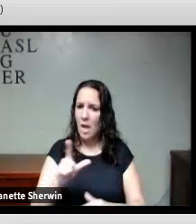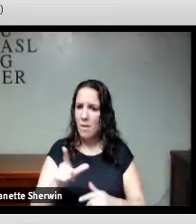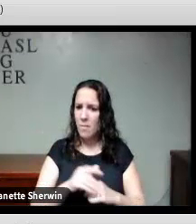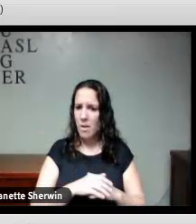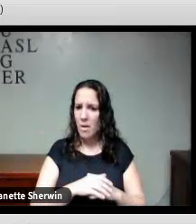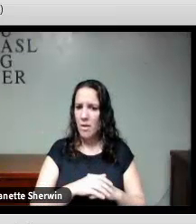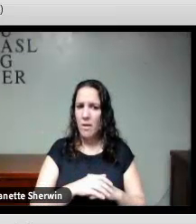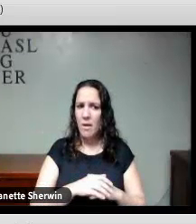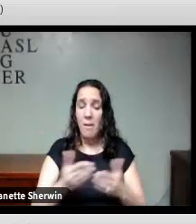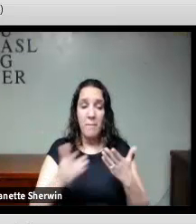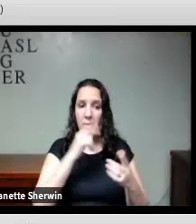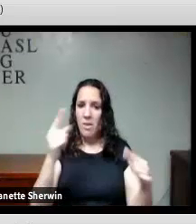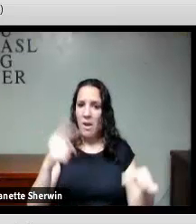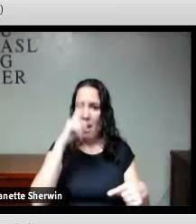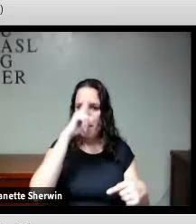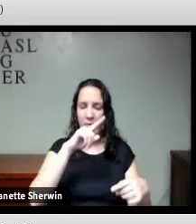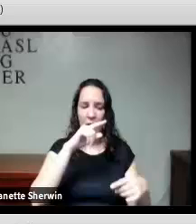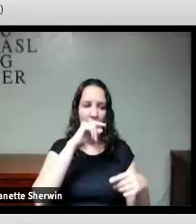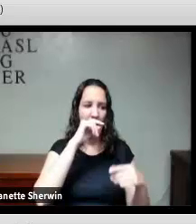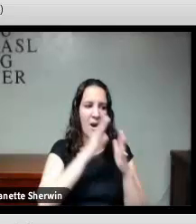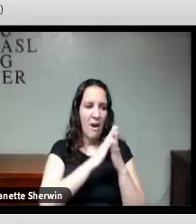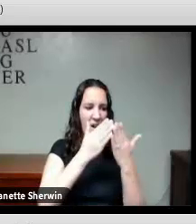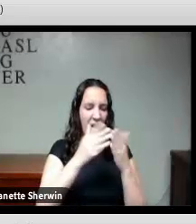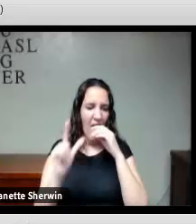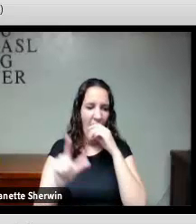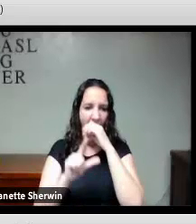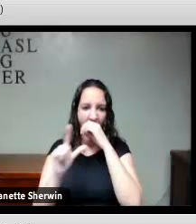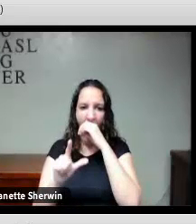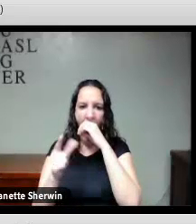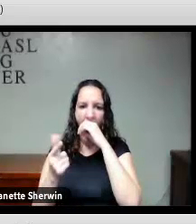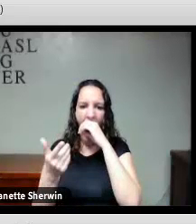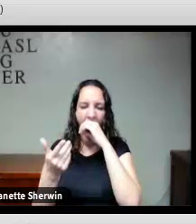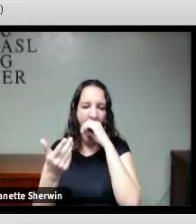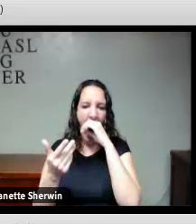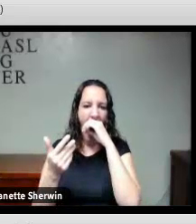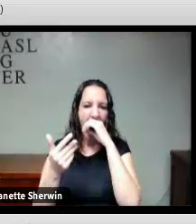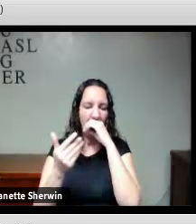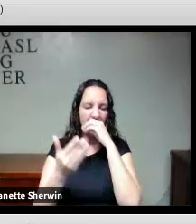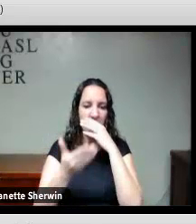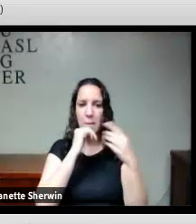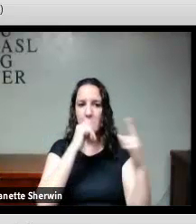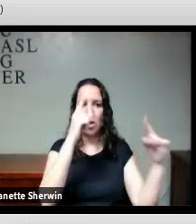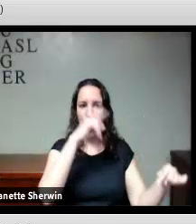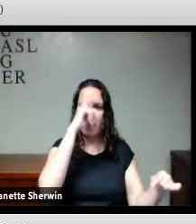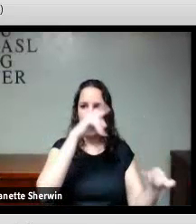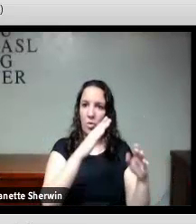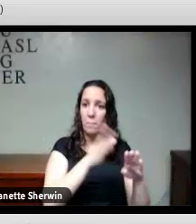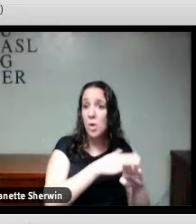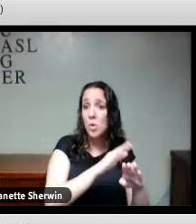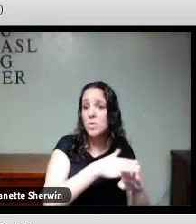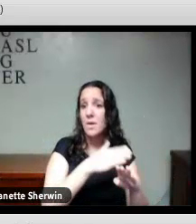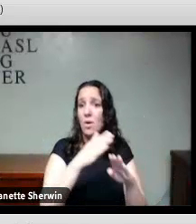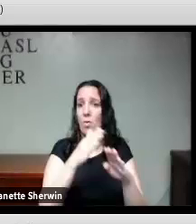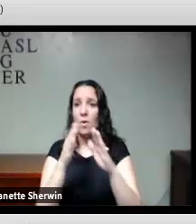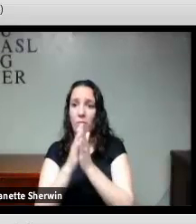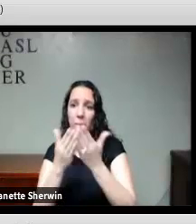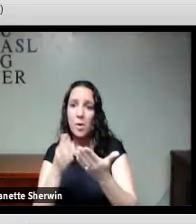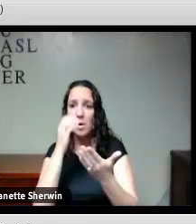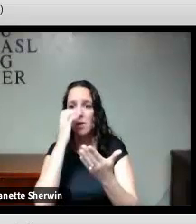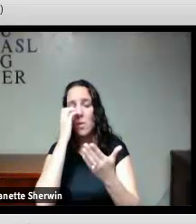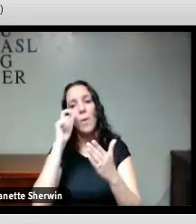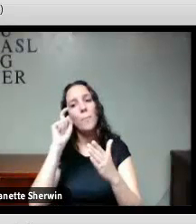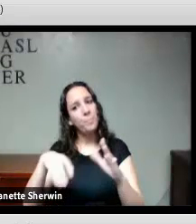to us for music anymore, or whatever it might be. How can we create that loyalty? Well, of course, we're going to try to offer more things. We're going to try to